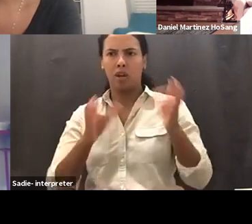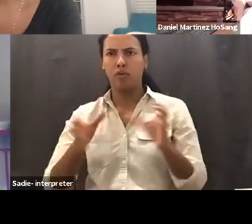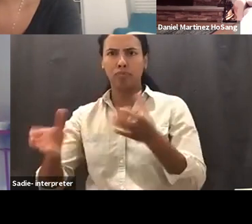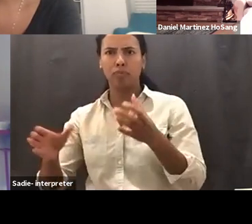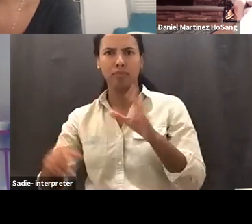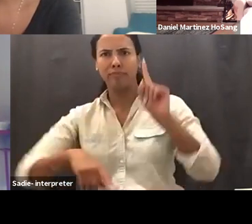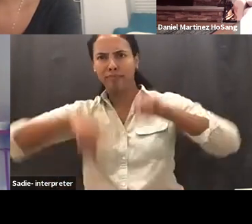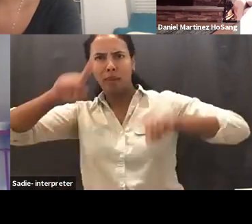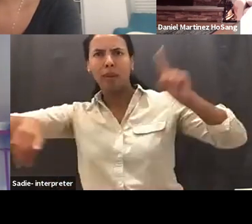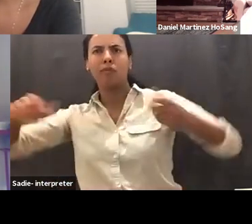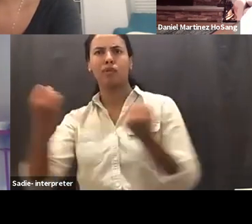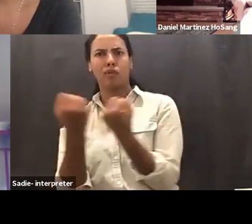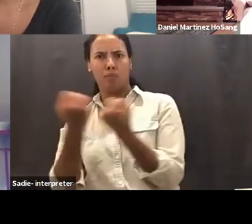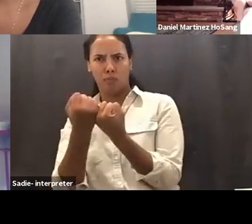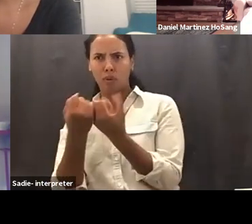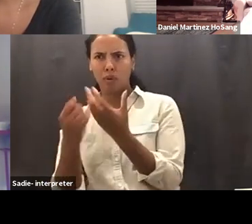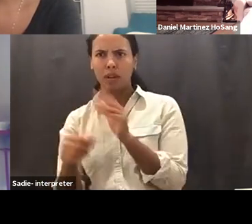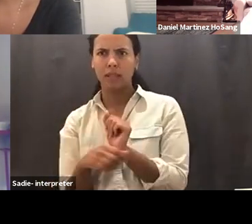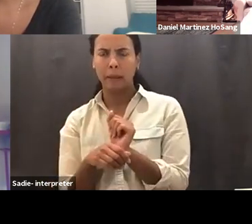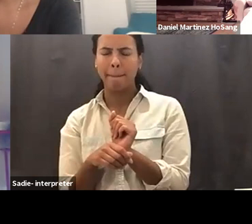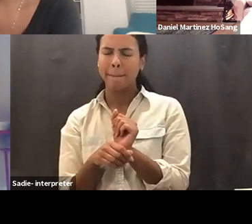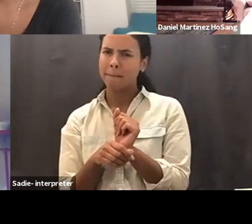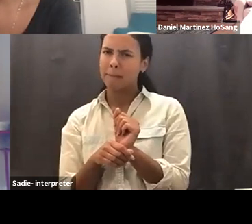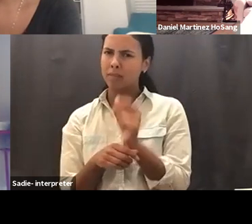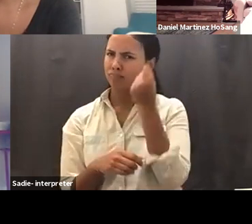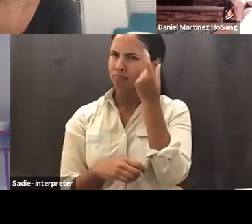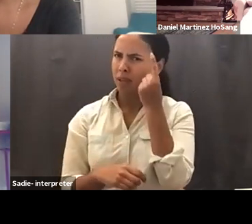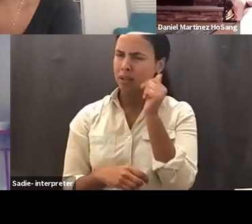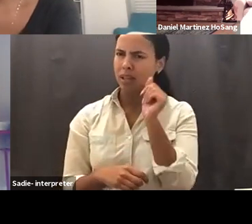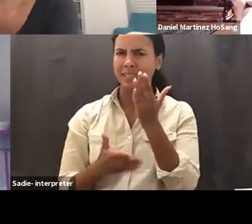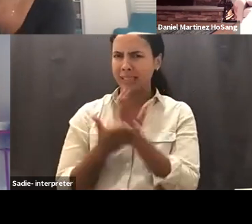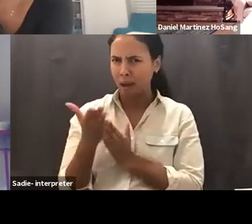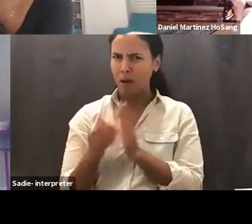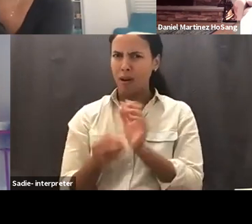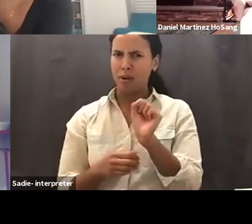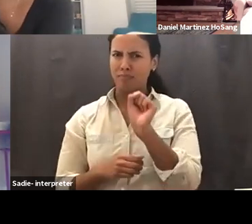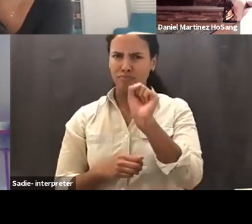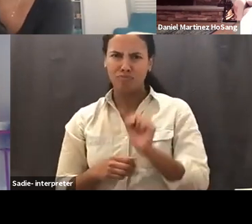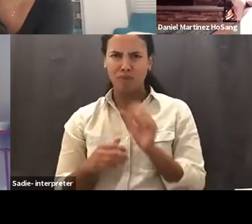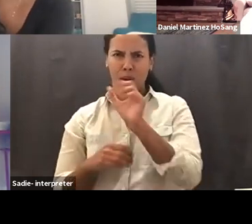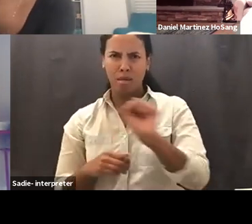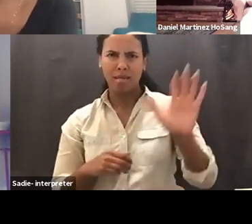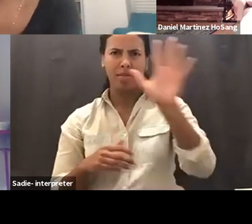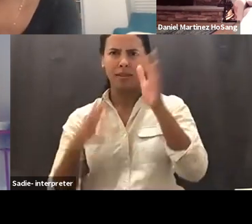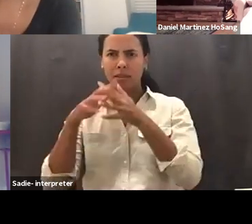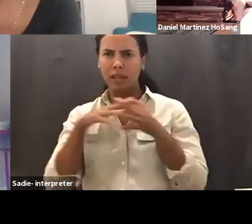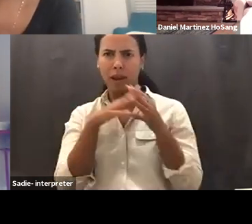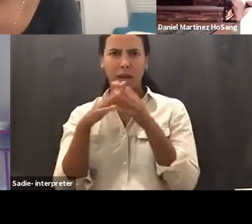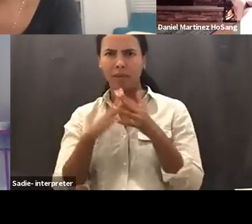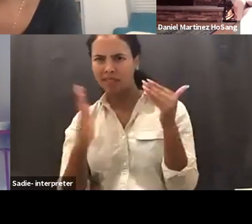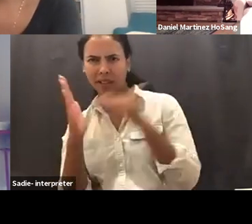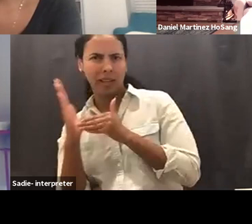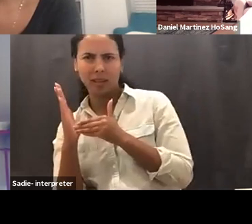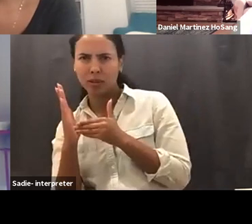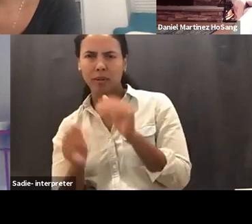organizations, but it also faced opposition among some South Asian Americans. So could you briefly just talk for a little bit maybe about the CAA, some